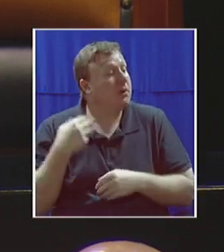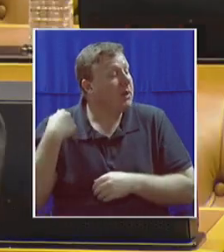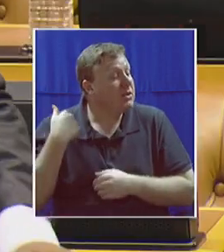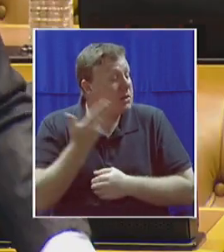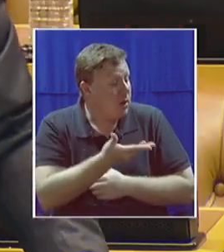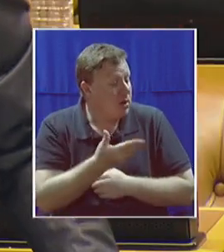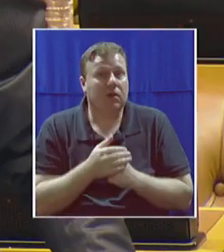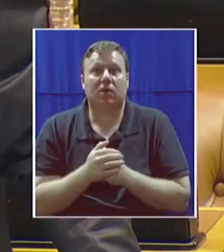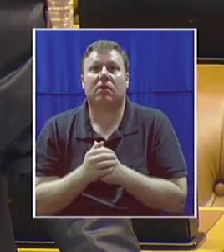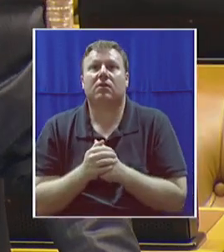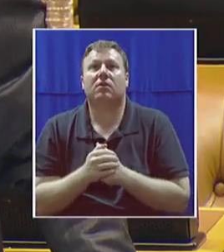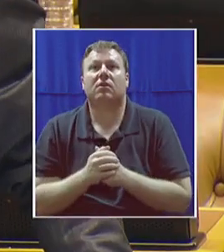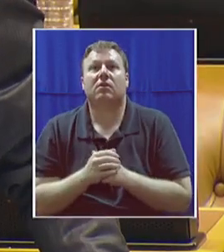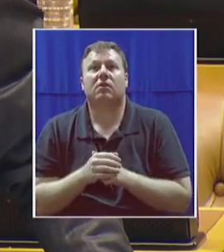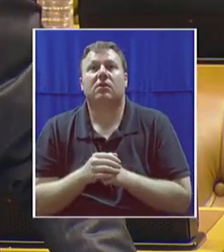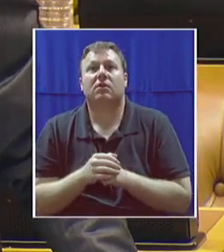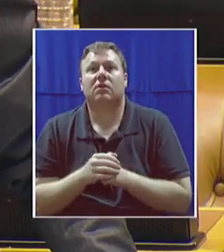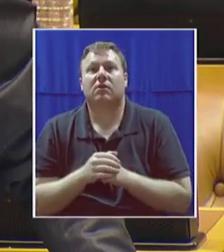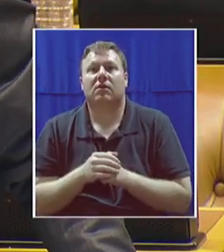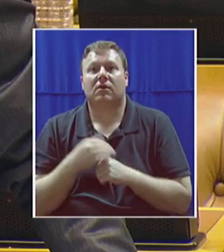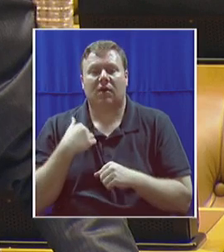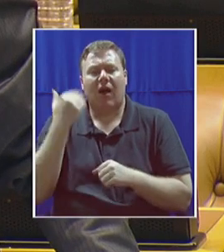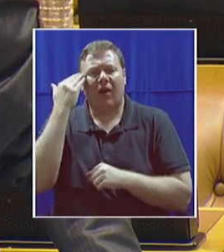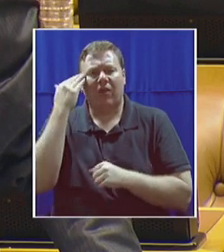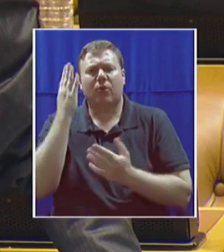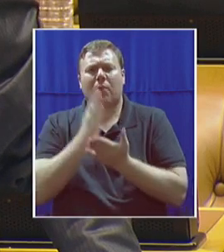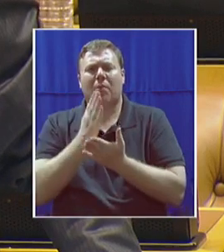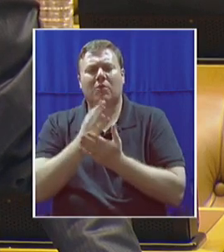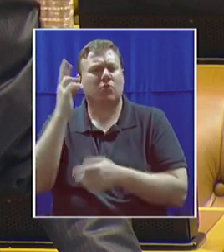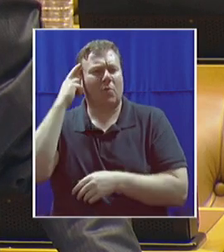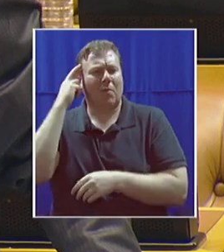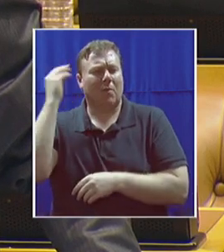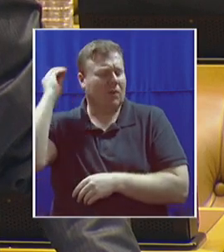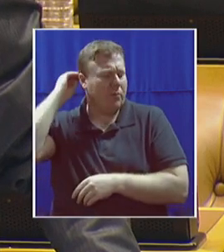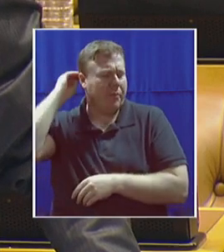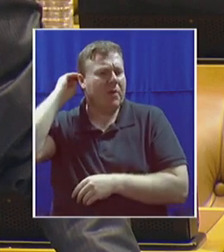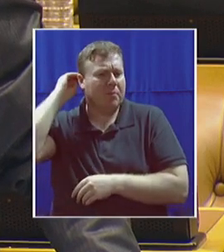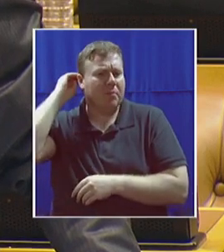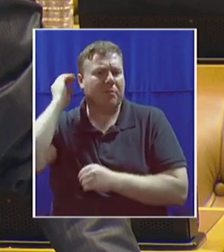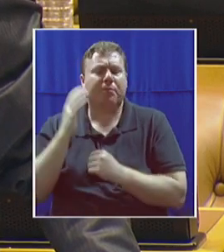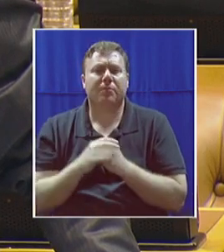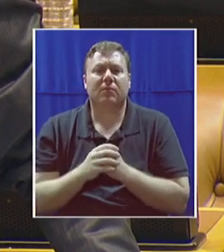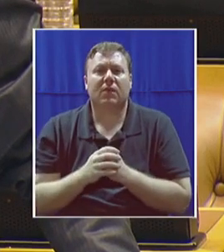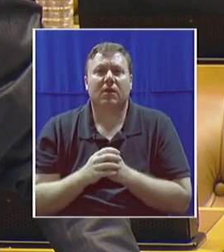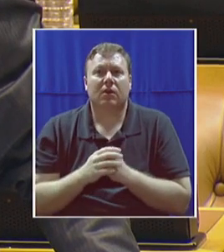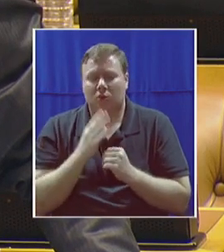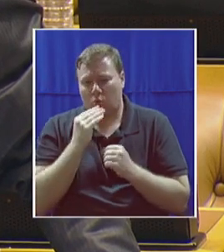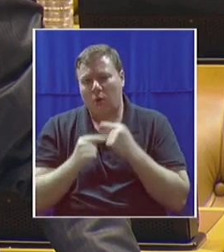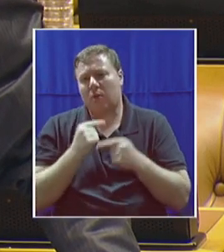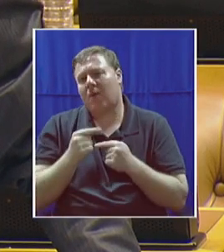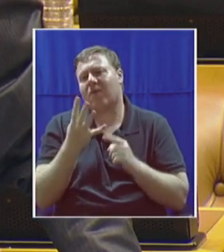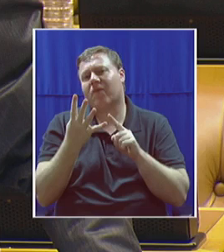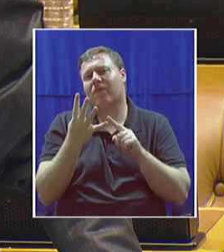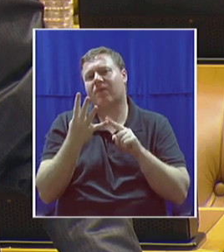I think we must we must remember that when we're talking about this fourth